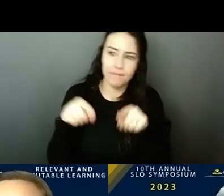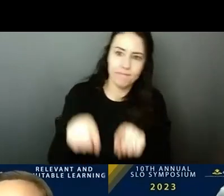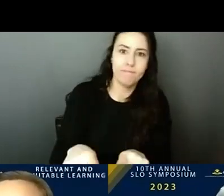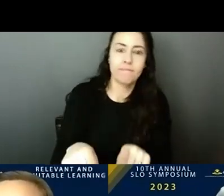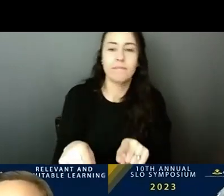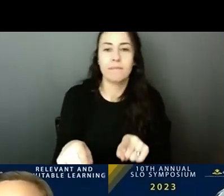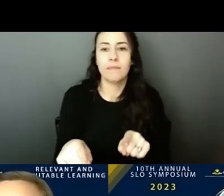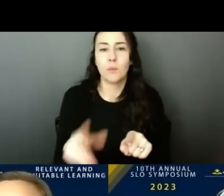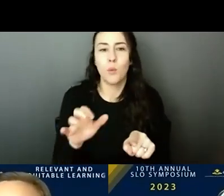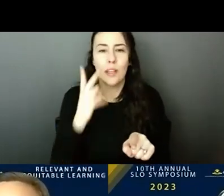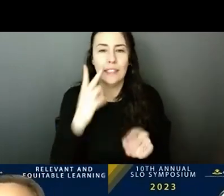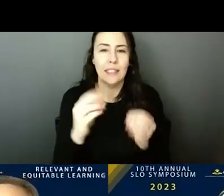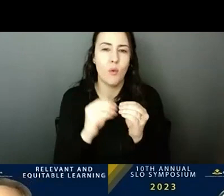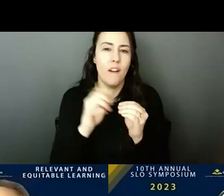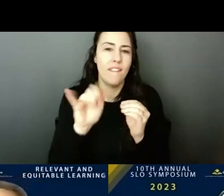years.